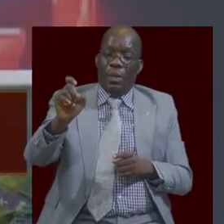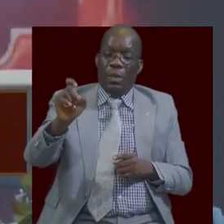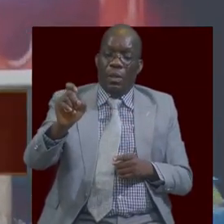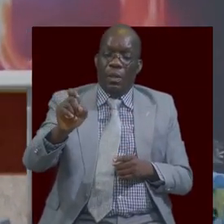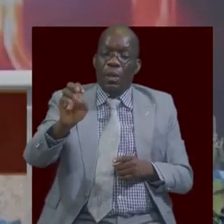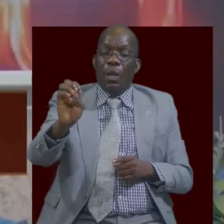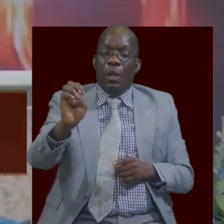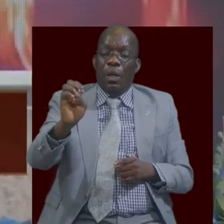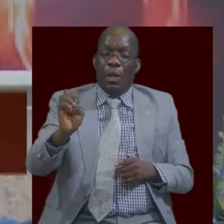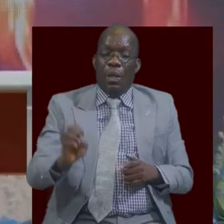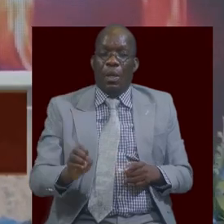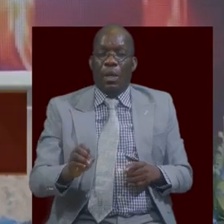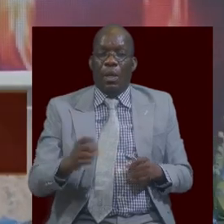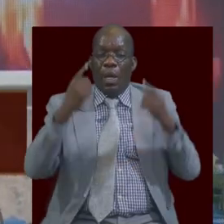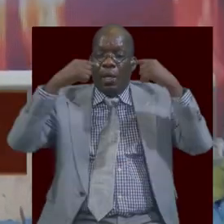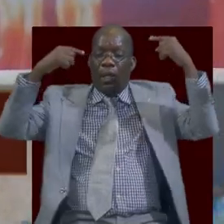exceptional,